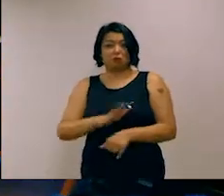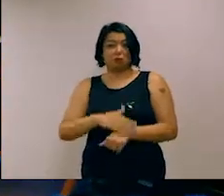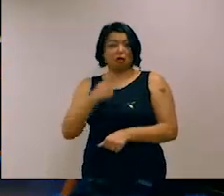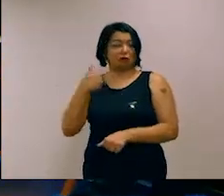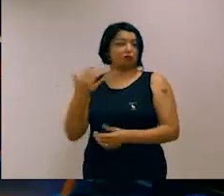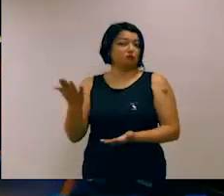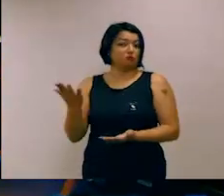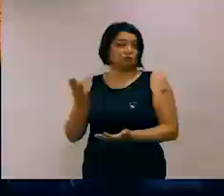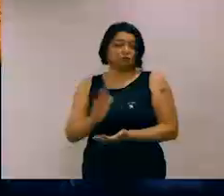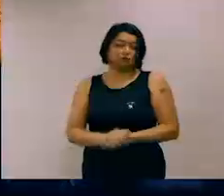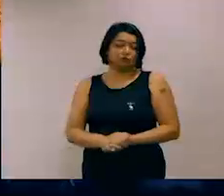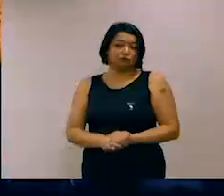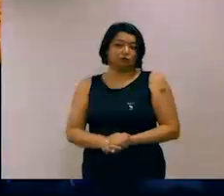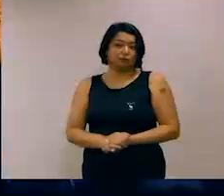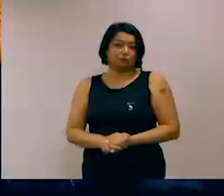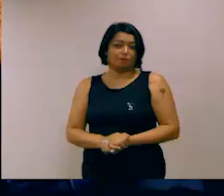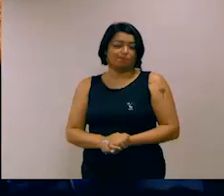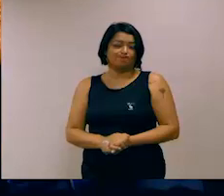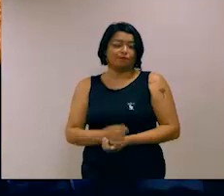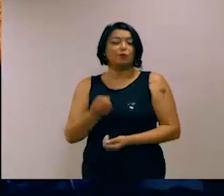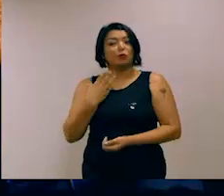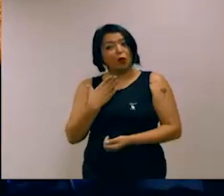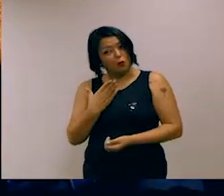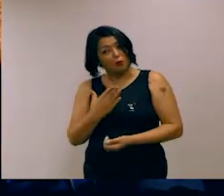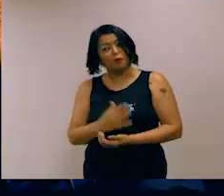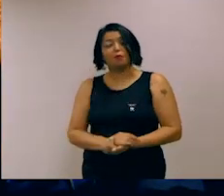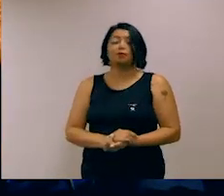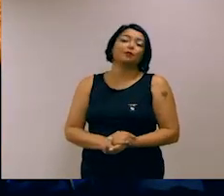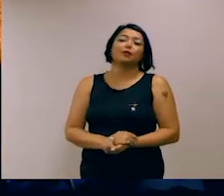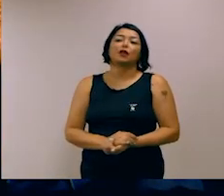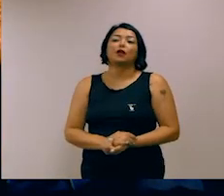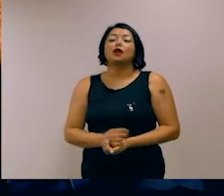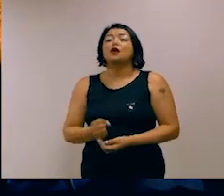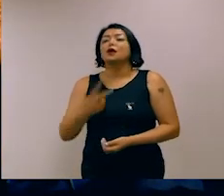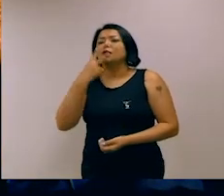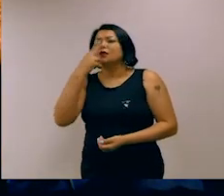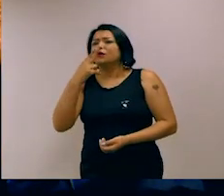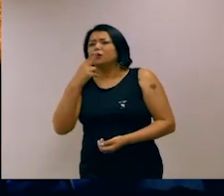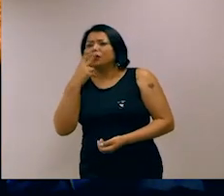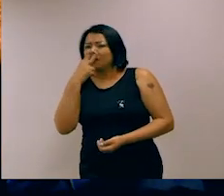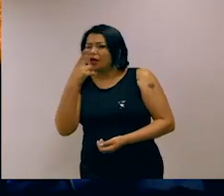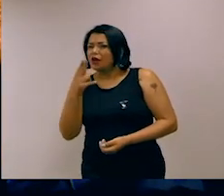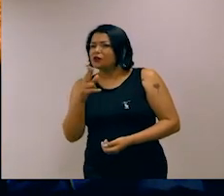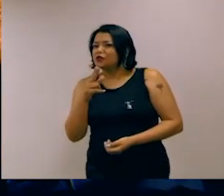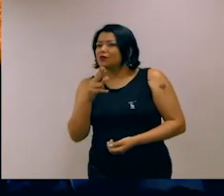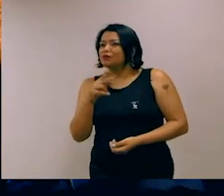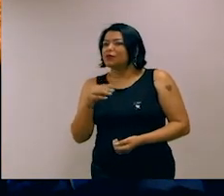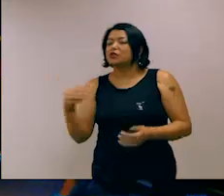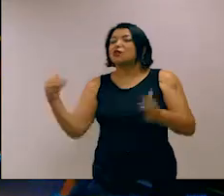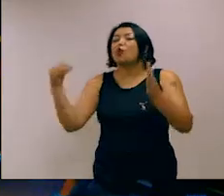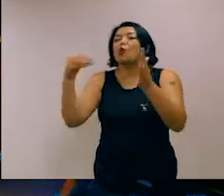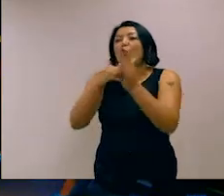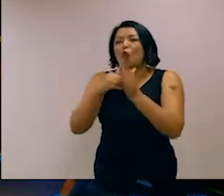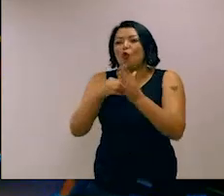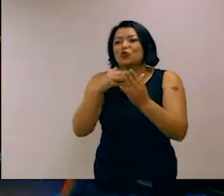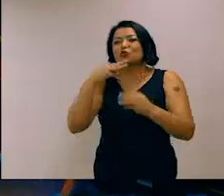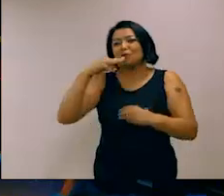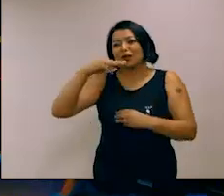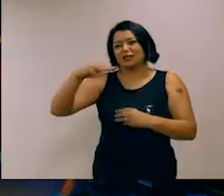Okay, not bad. And who thinks that the emotional message from the family worked the best?